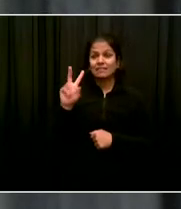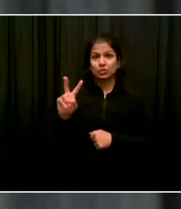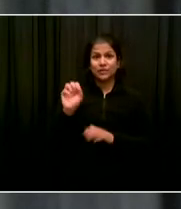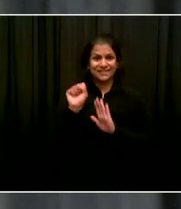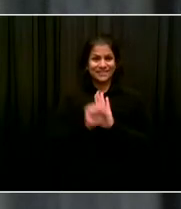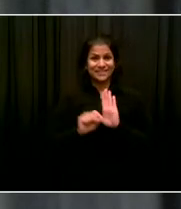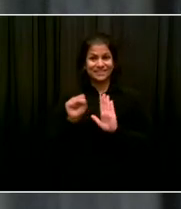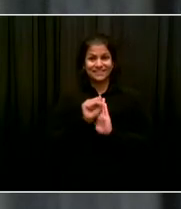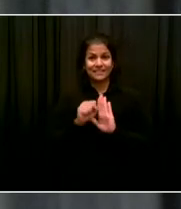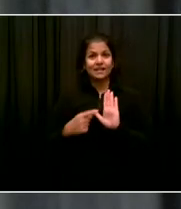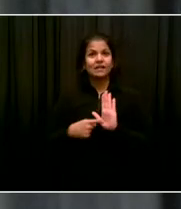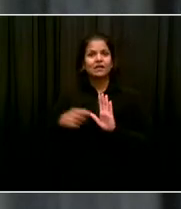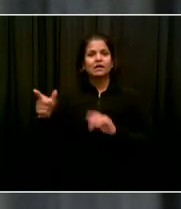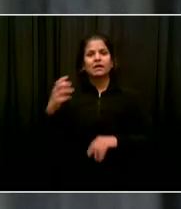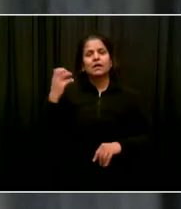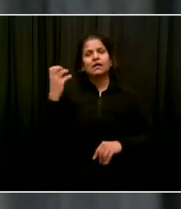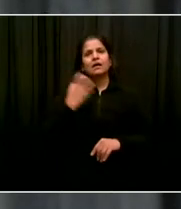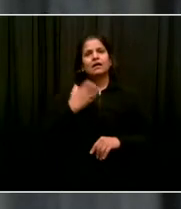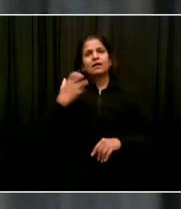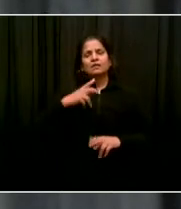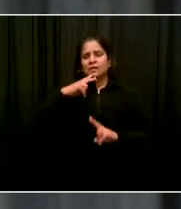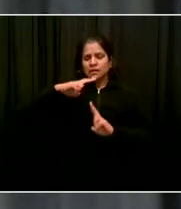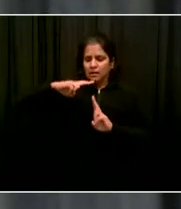God, one day,